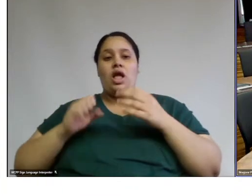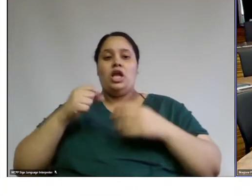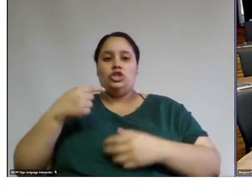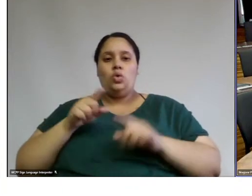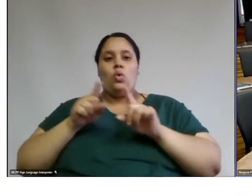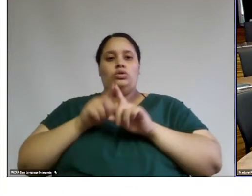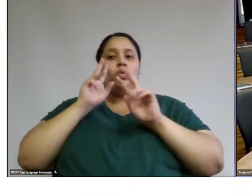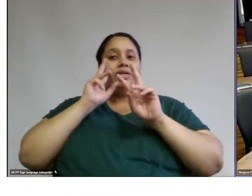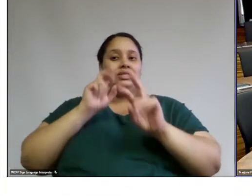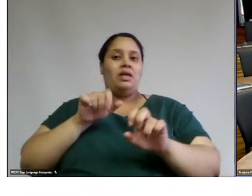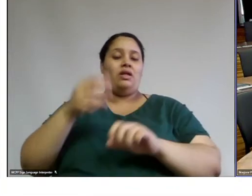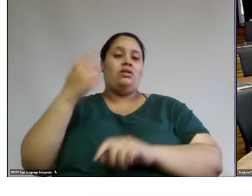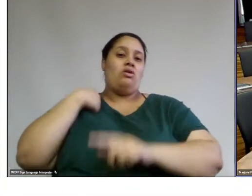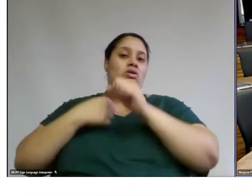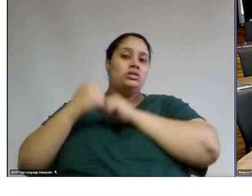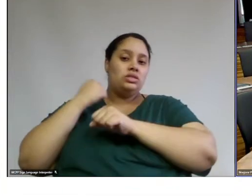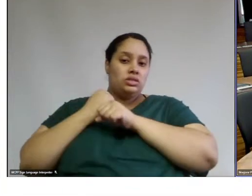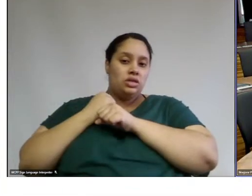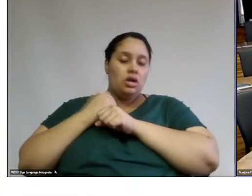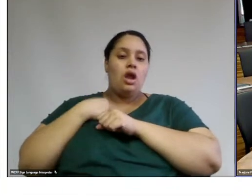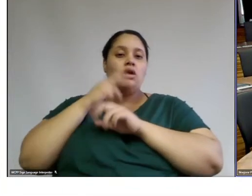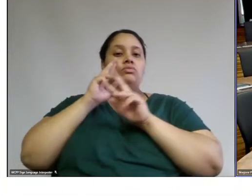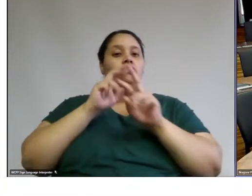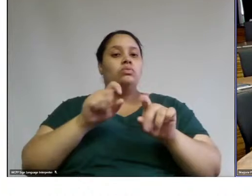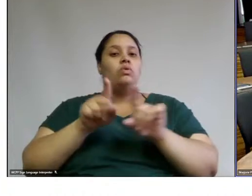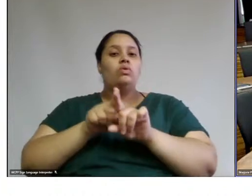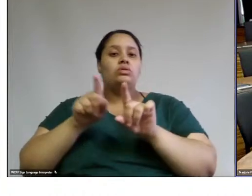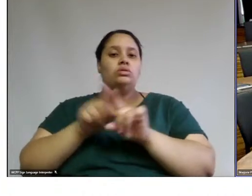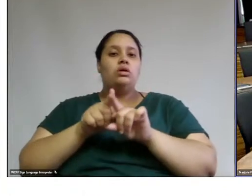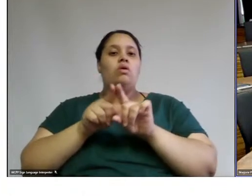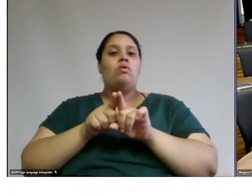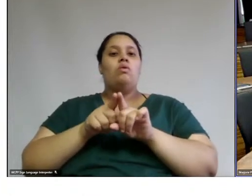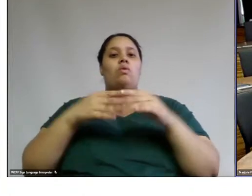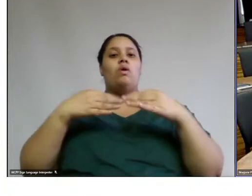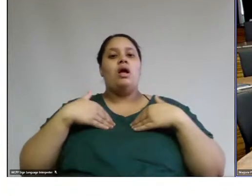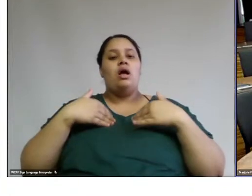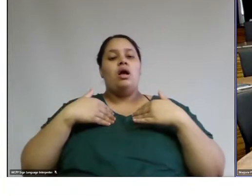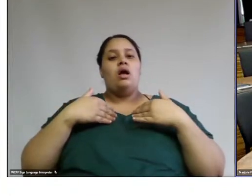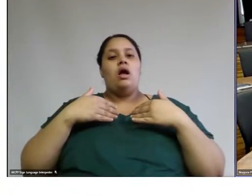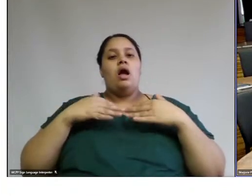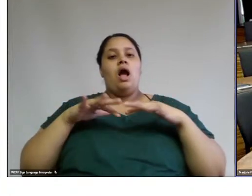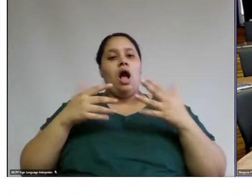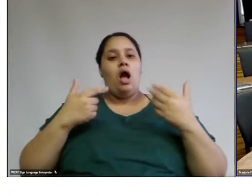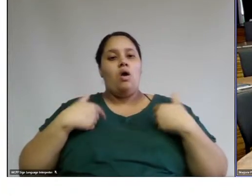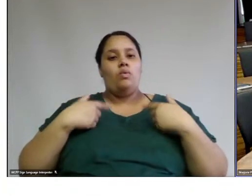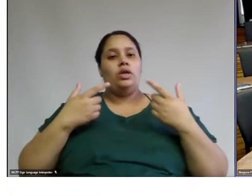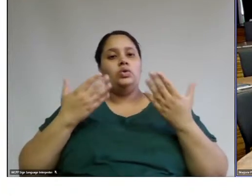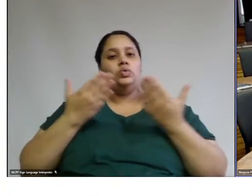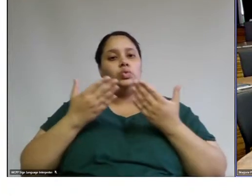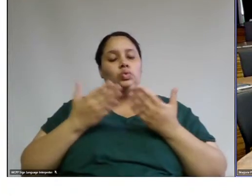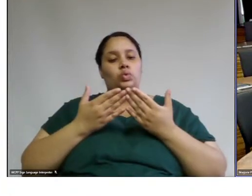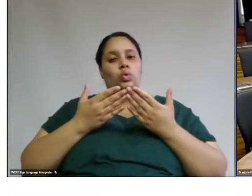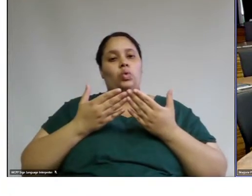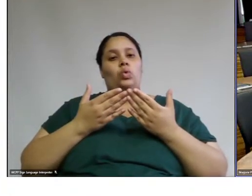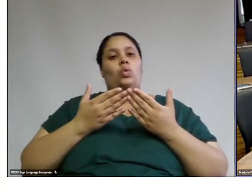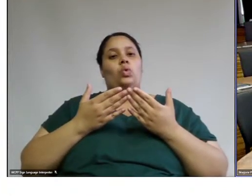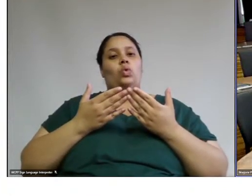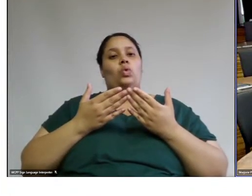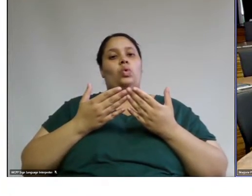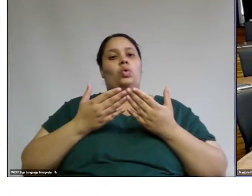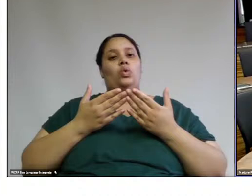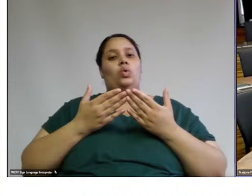schools last year, and we've seen us photos of how things were packed and how schools received those particular PPE